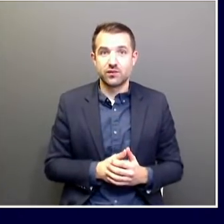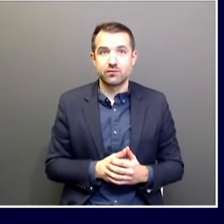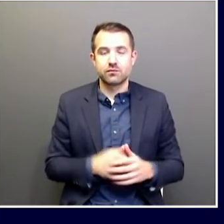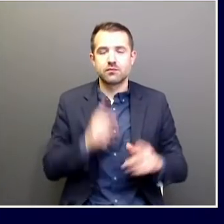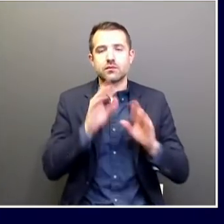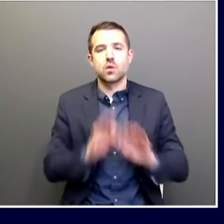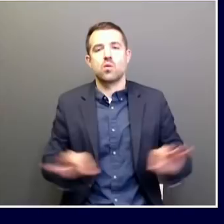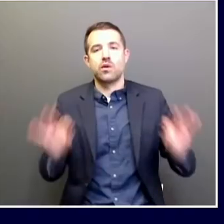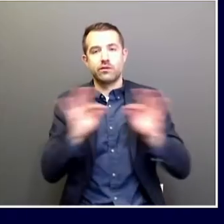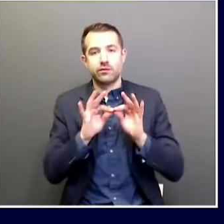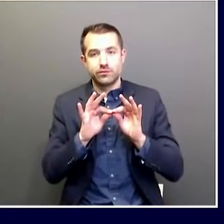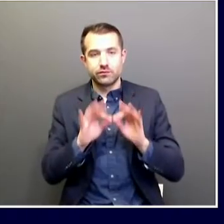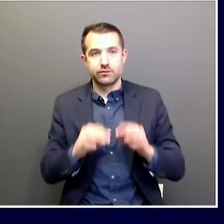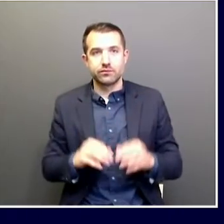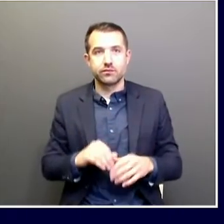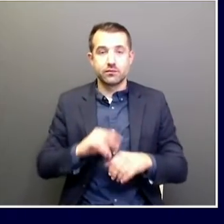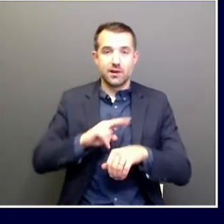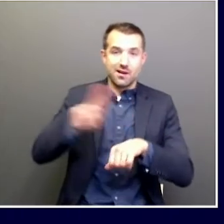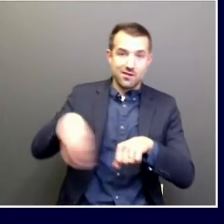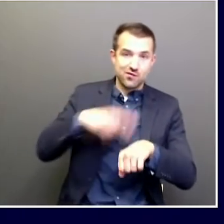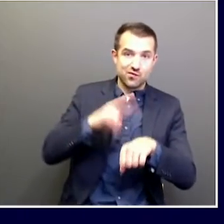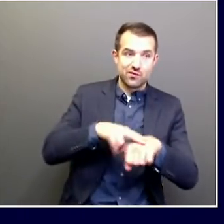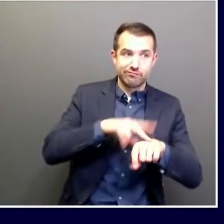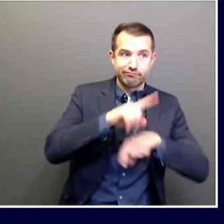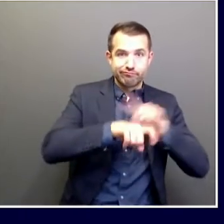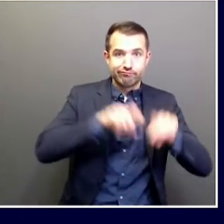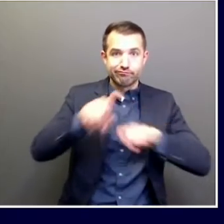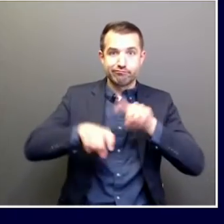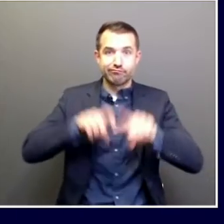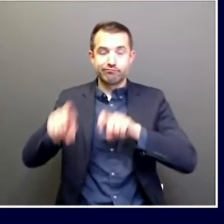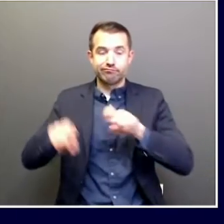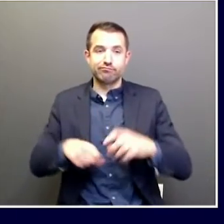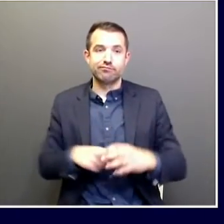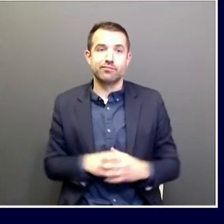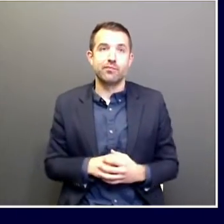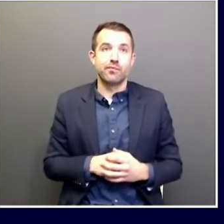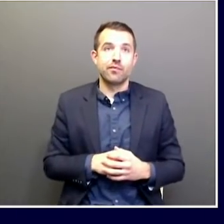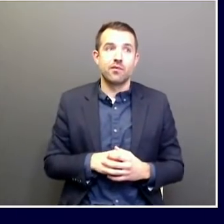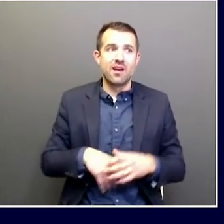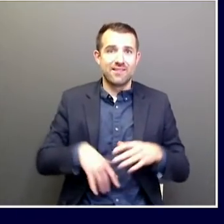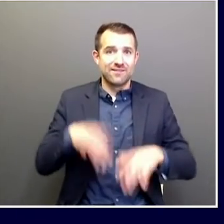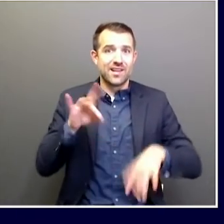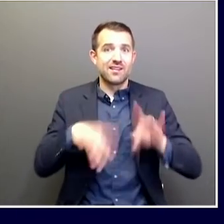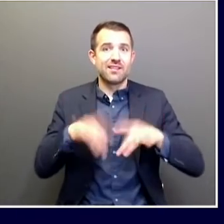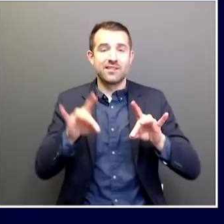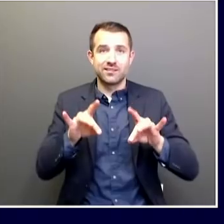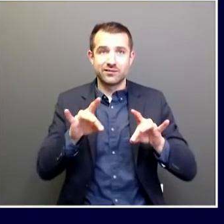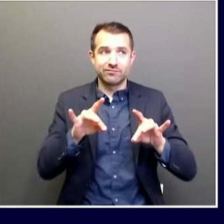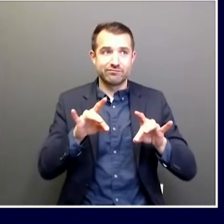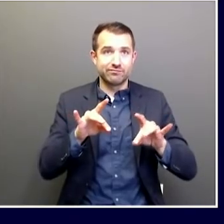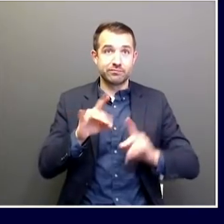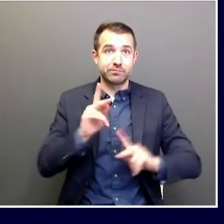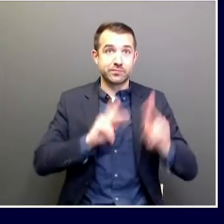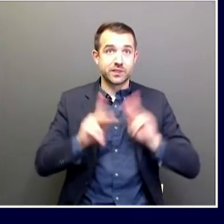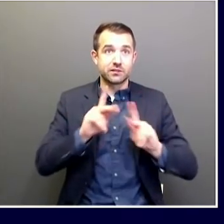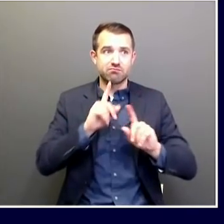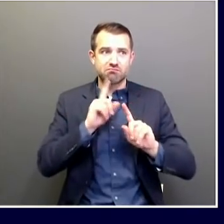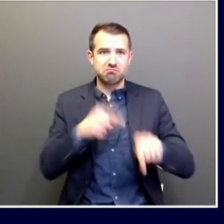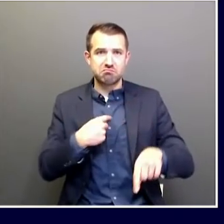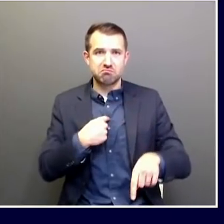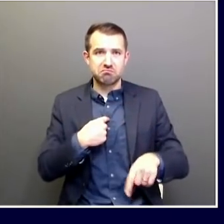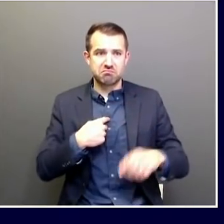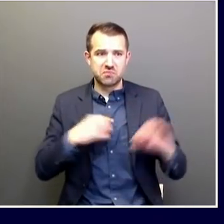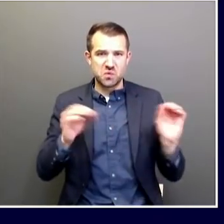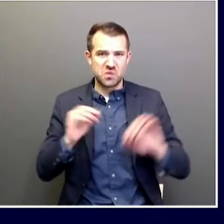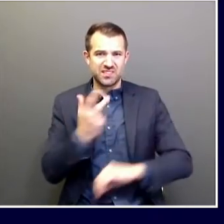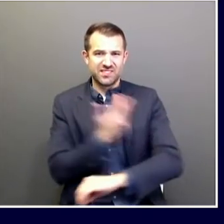national survey, found that a not insignificant number of people who responded who were not vaccinated said that they would get